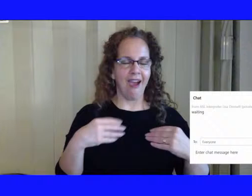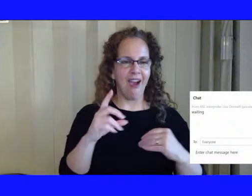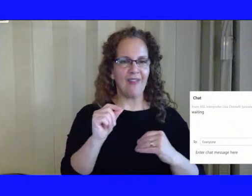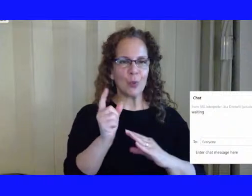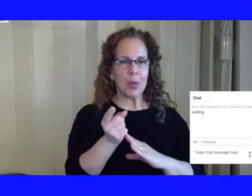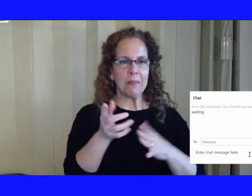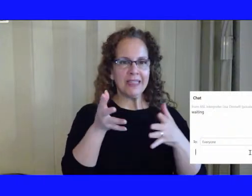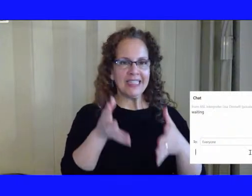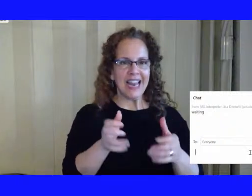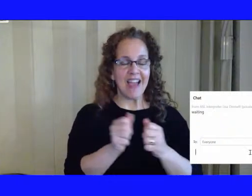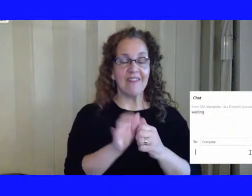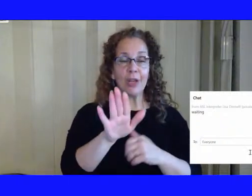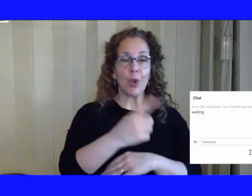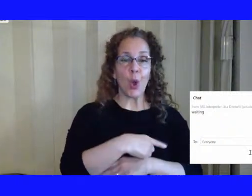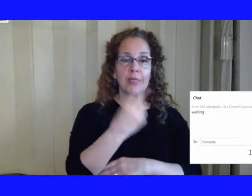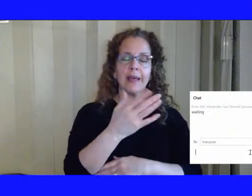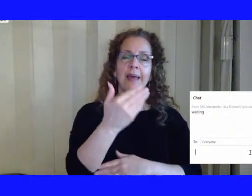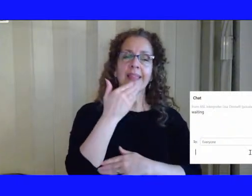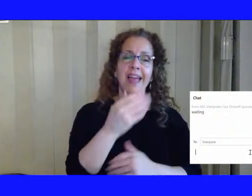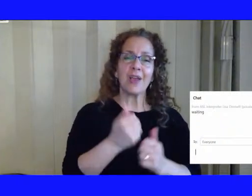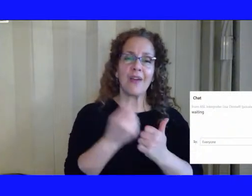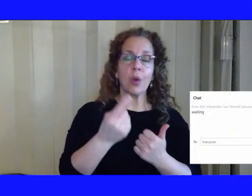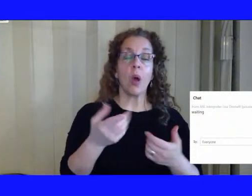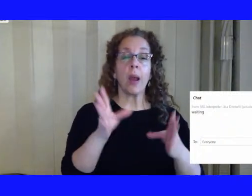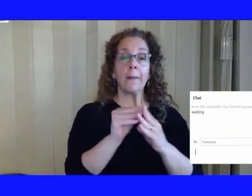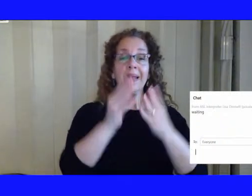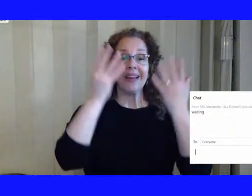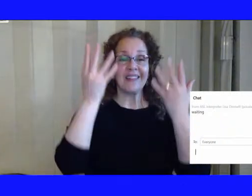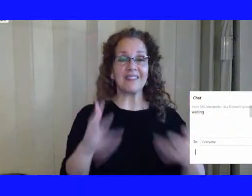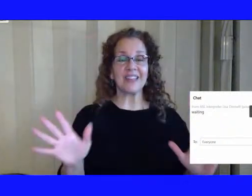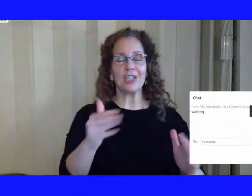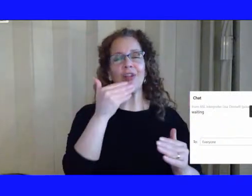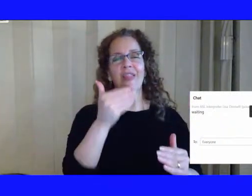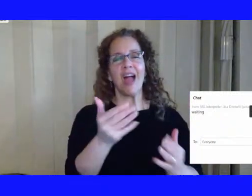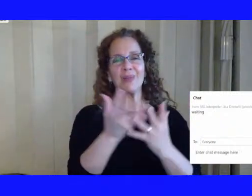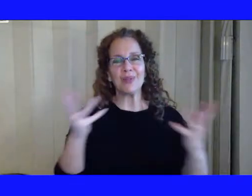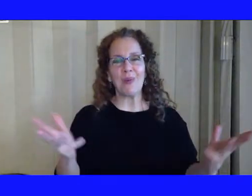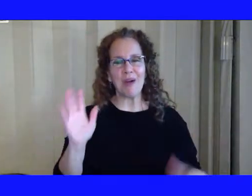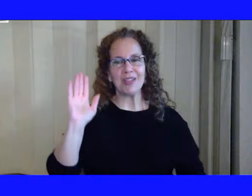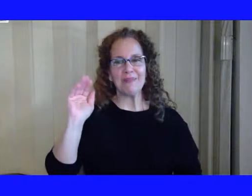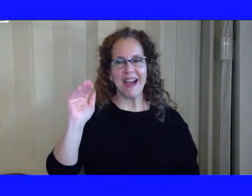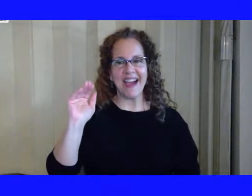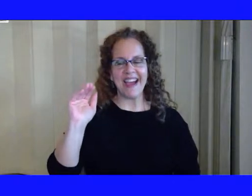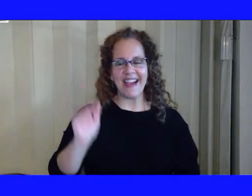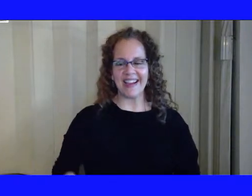stay there until it's over. That's how I roll right now. How are you?